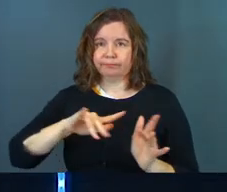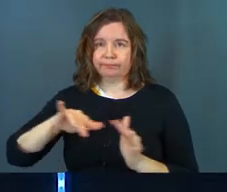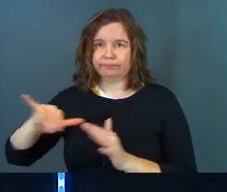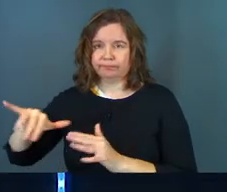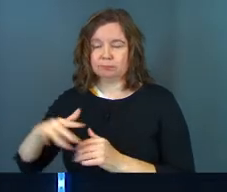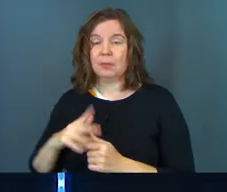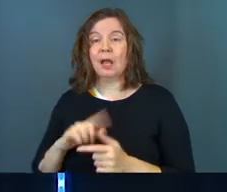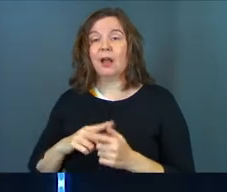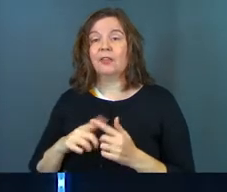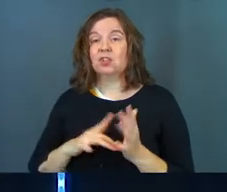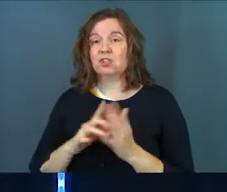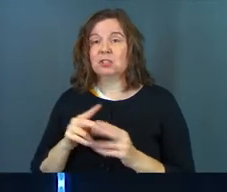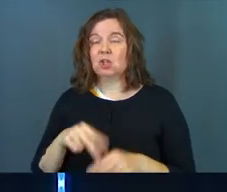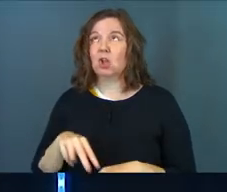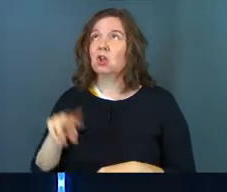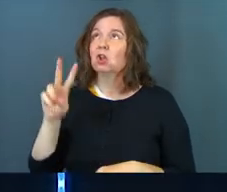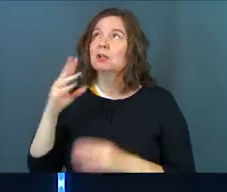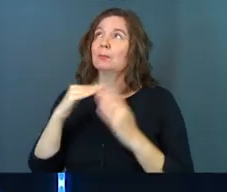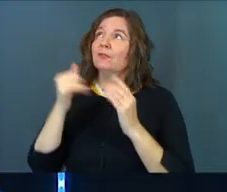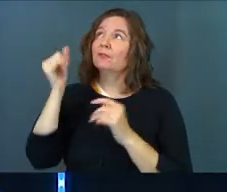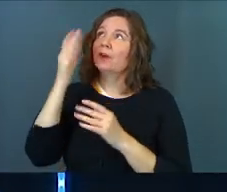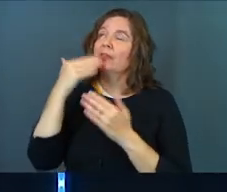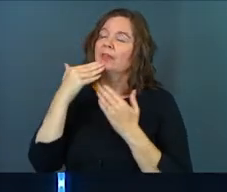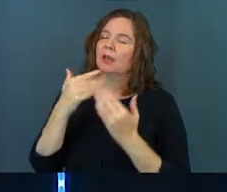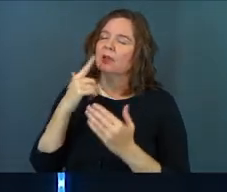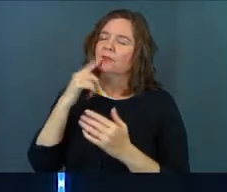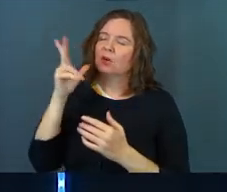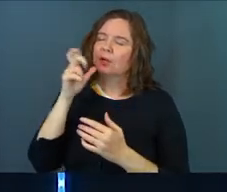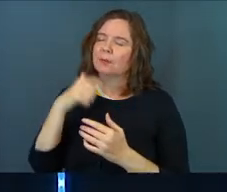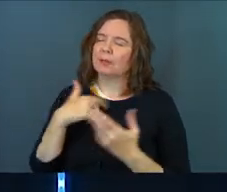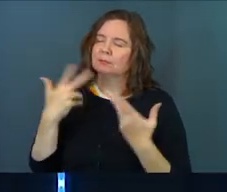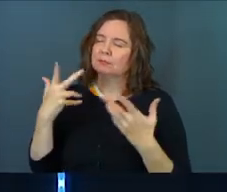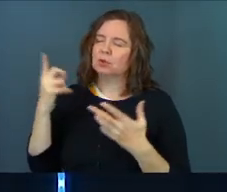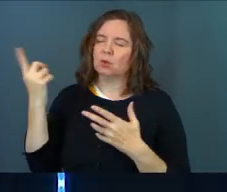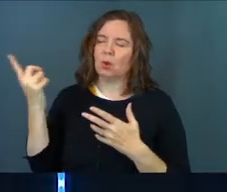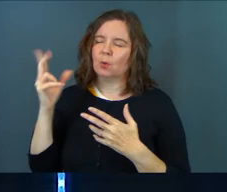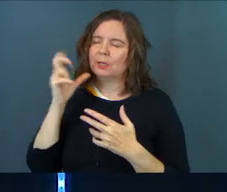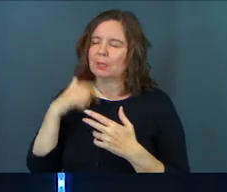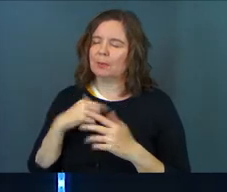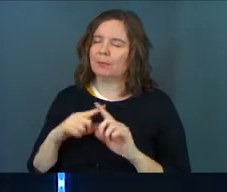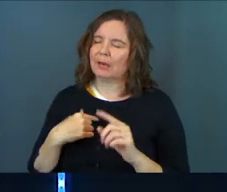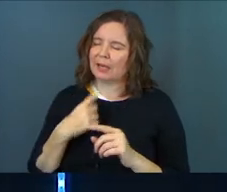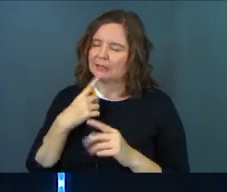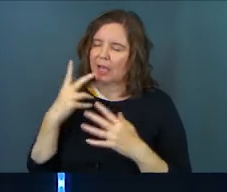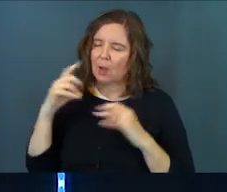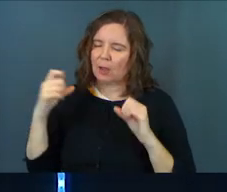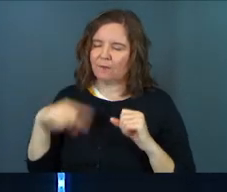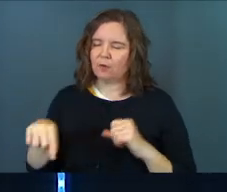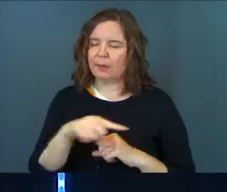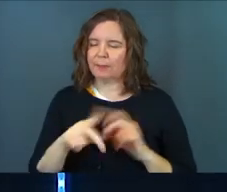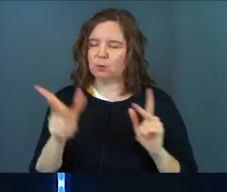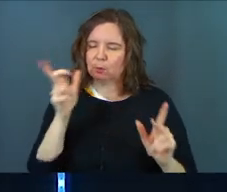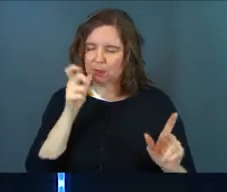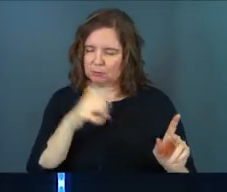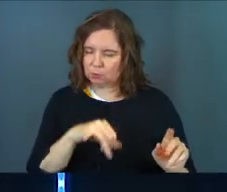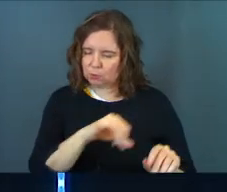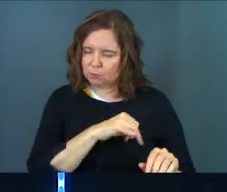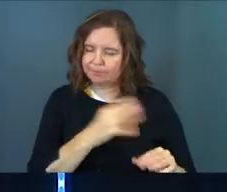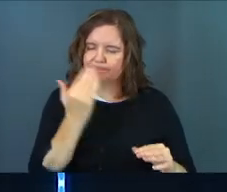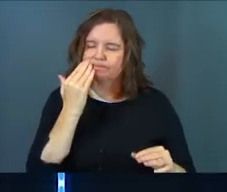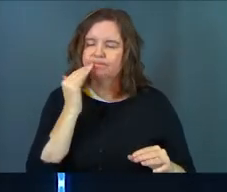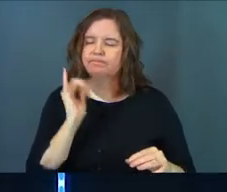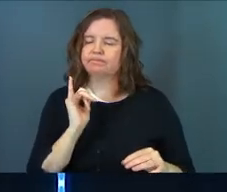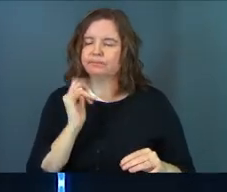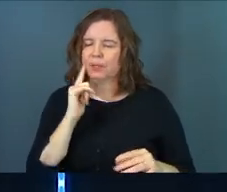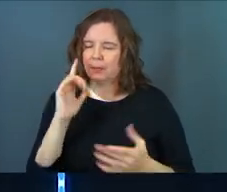aside. And then Jesus looked up to heaven and said, Father, thank you for hearing me. You always hear me, but I said it out loud for the sake of these people standing